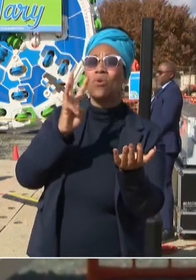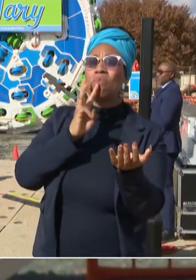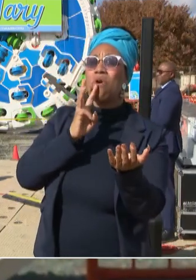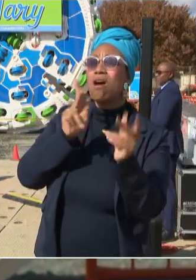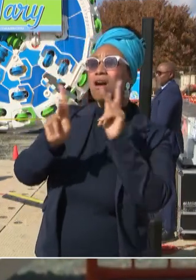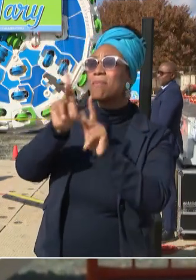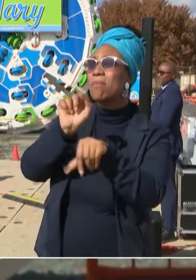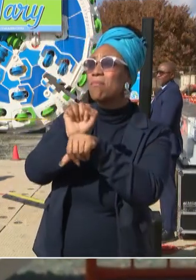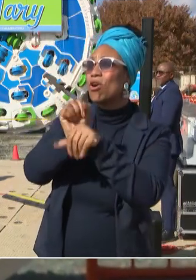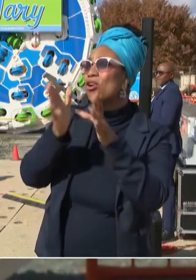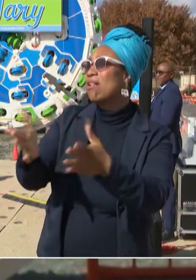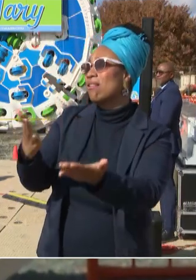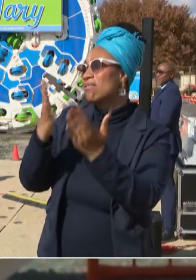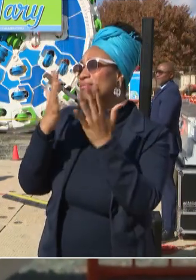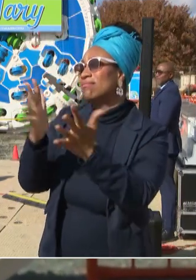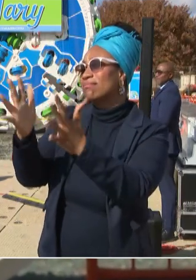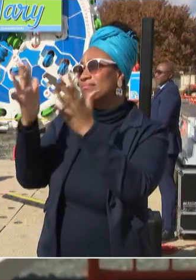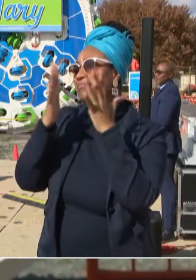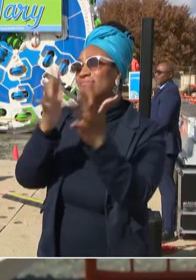applause.